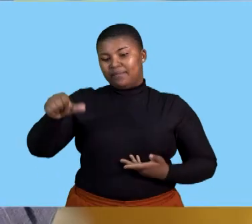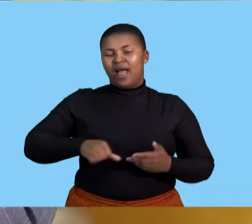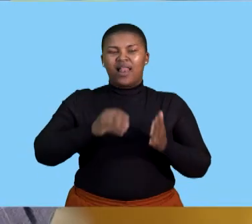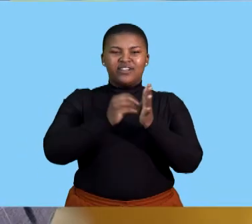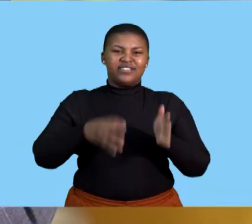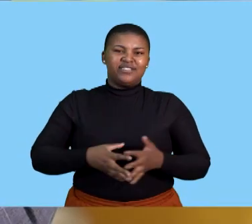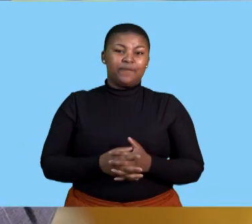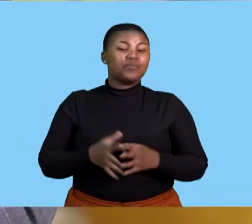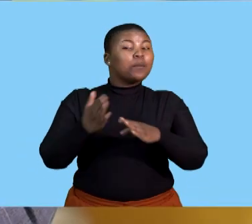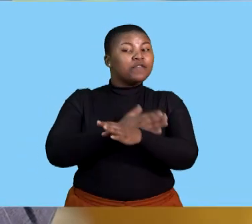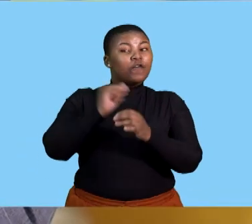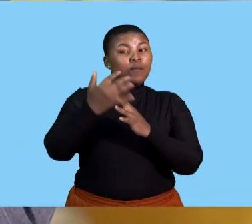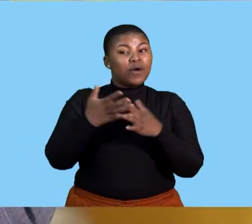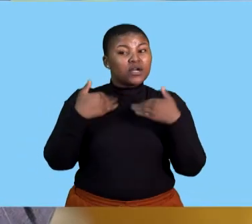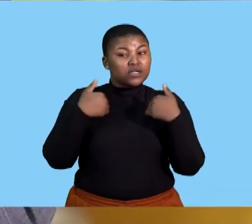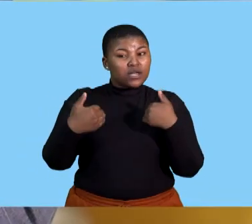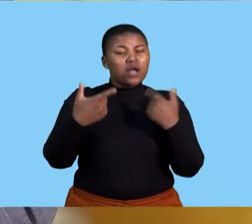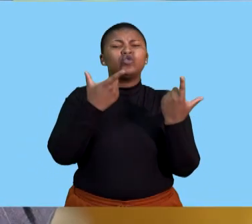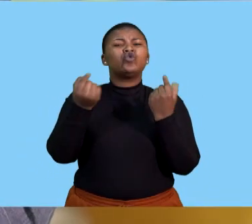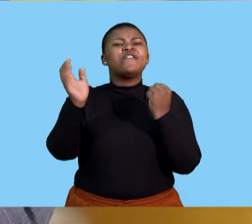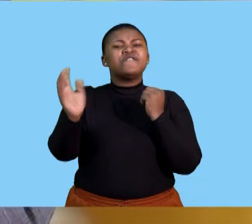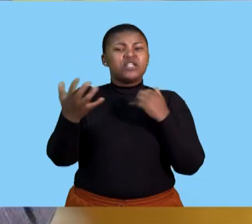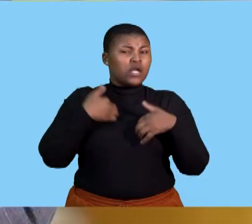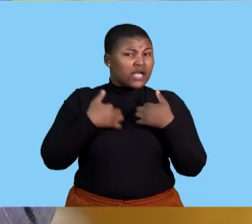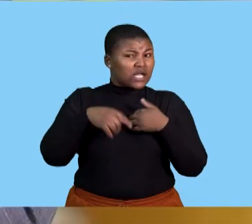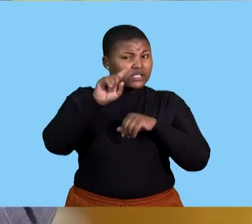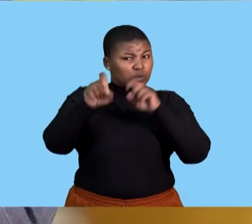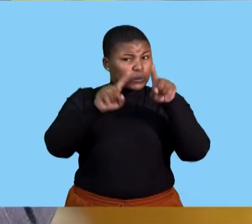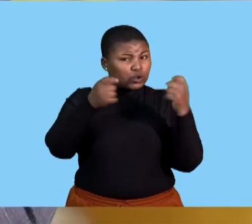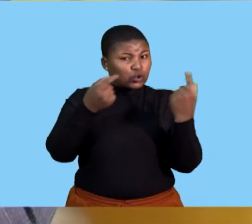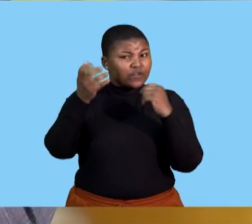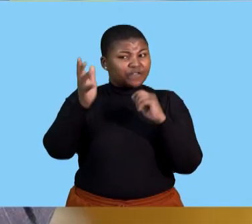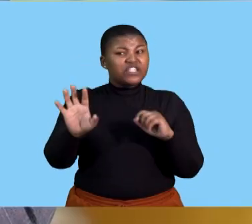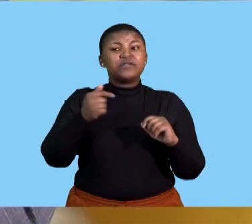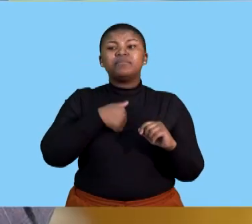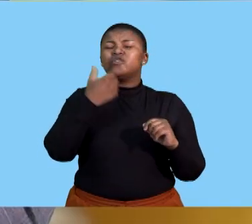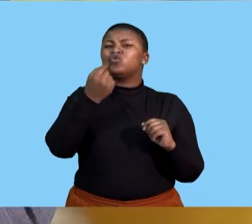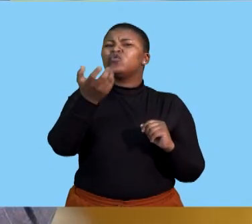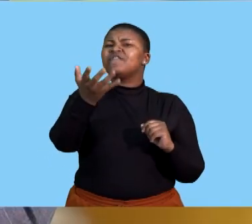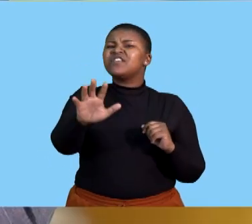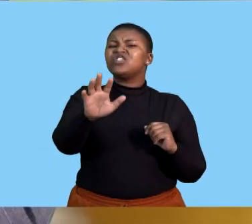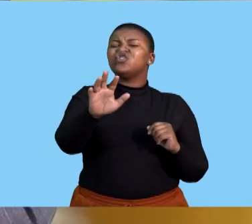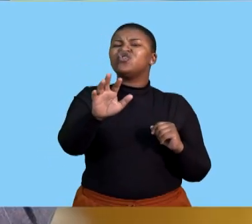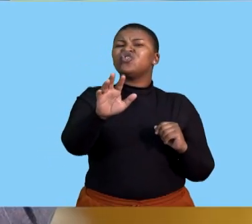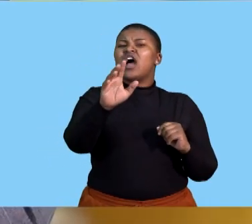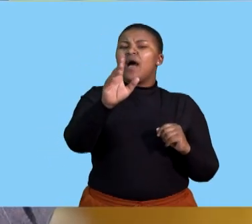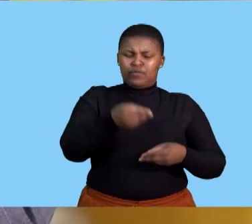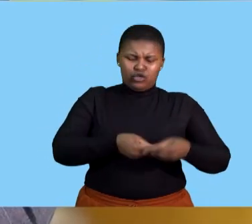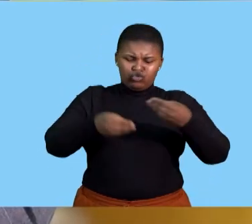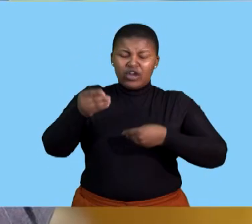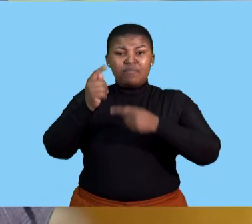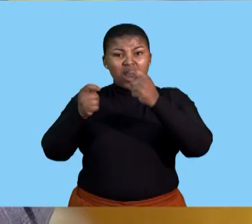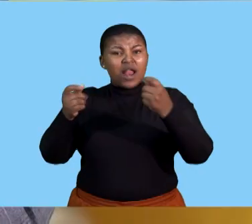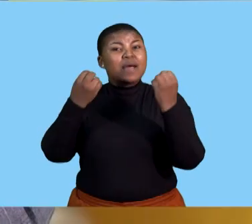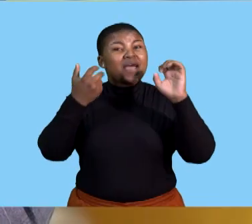Welcome back, dear learners. Before the ad break, we did an exciting question whereby we prepared trade and other payables note,